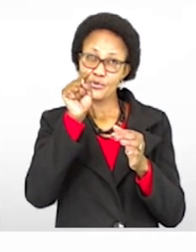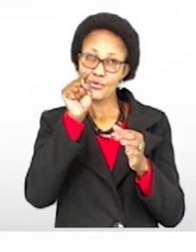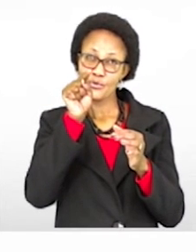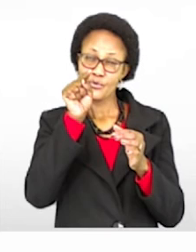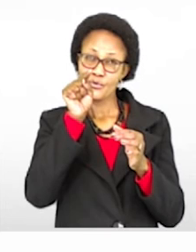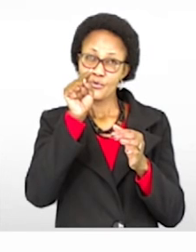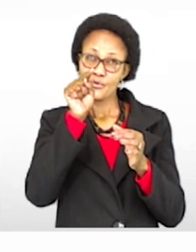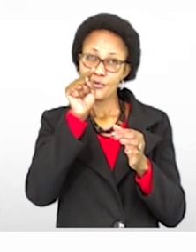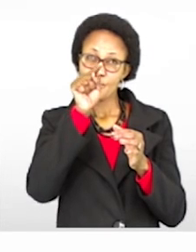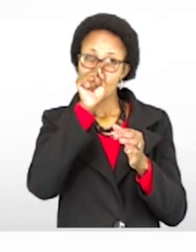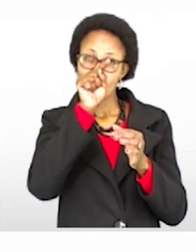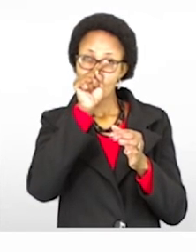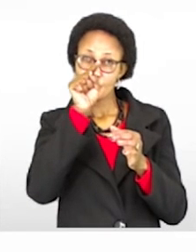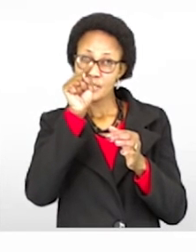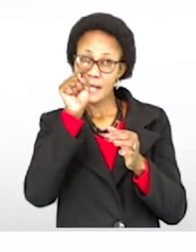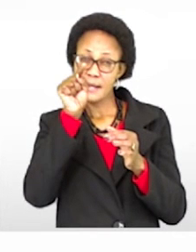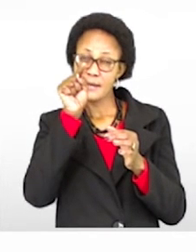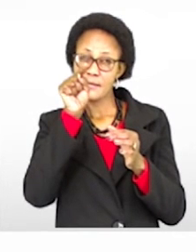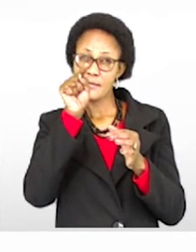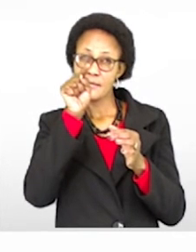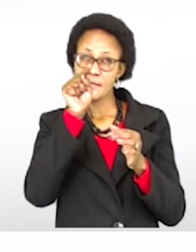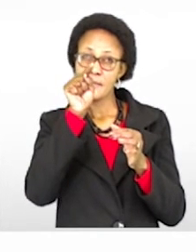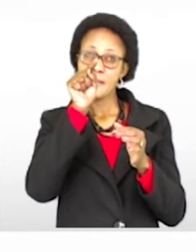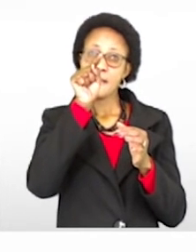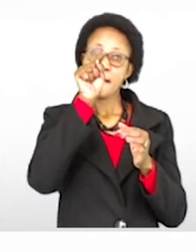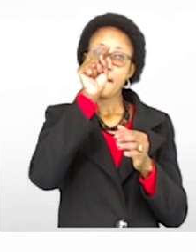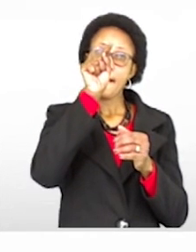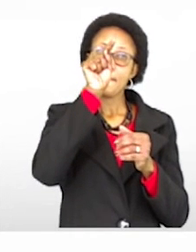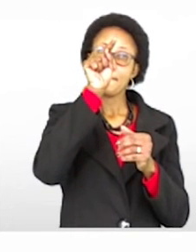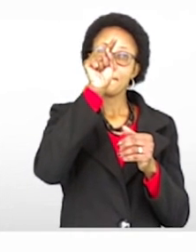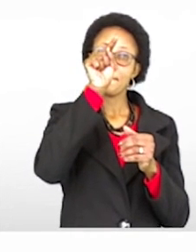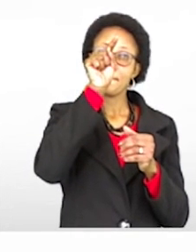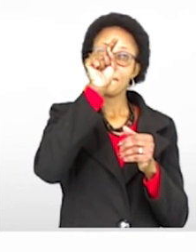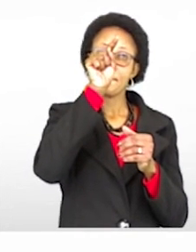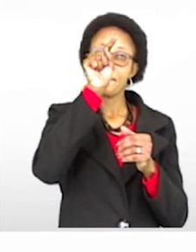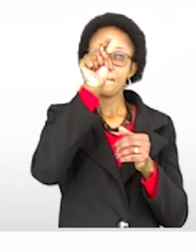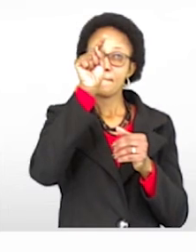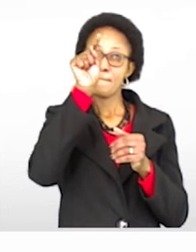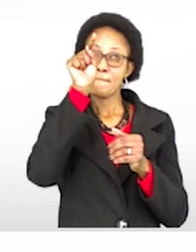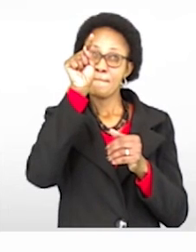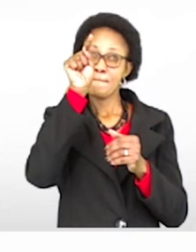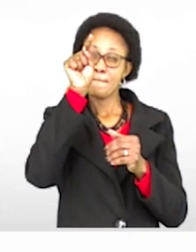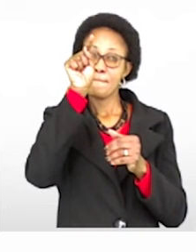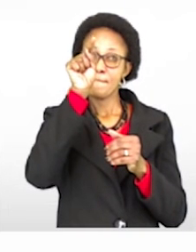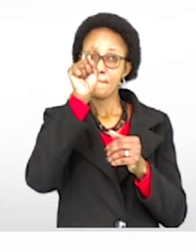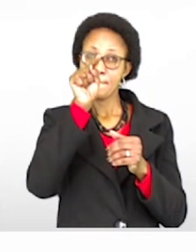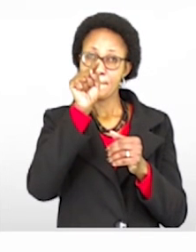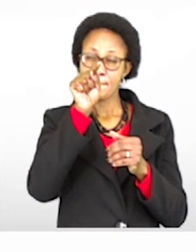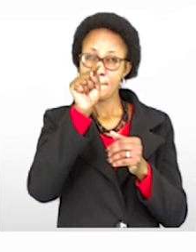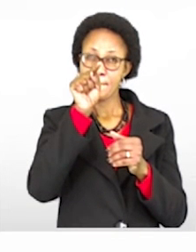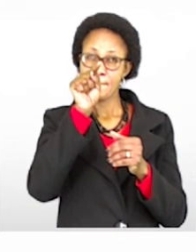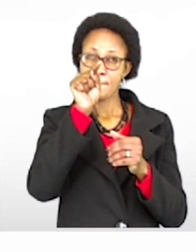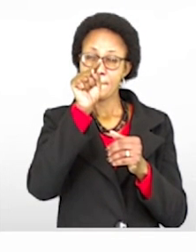down, and then we have to turn, and then we turn up. Very good. And we're going down in